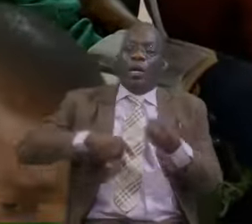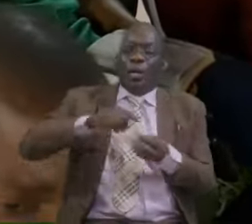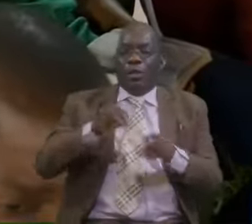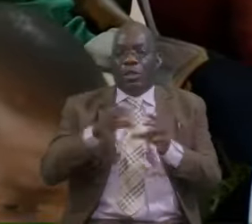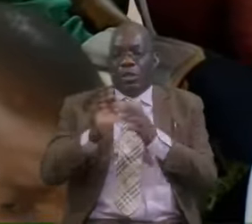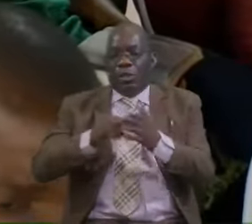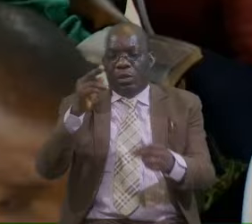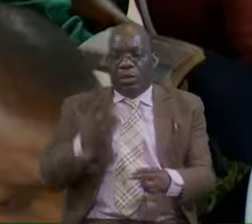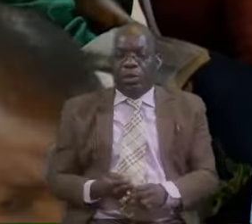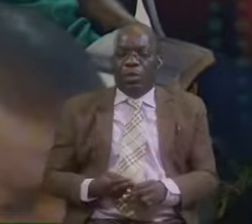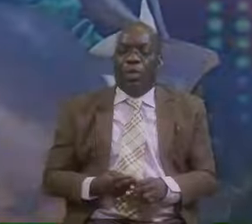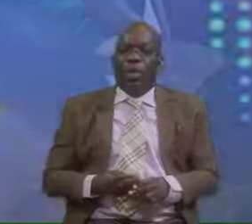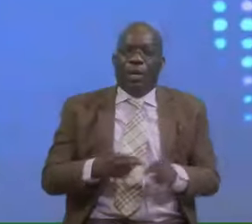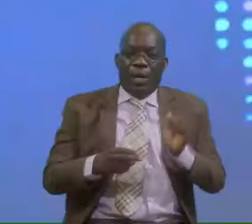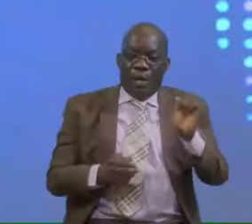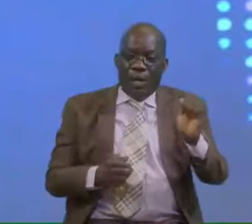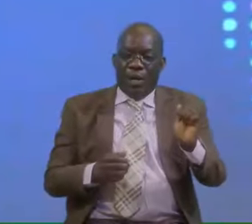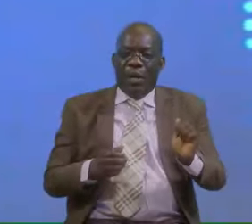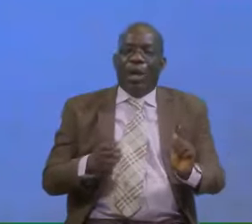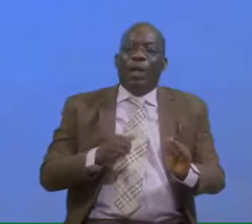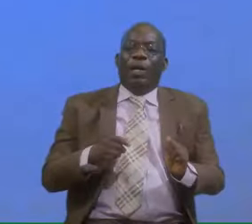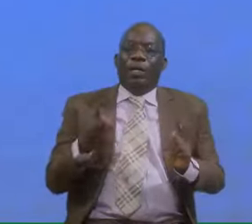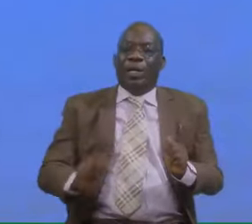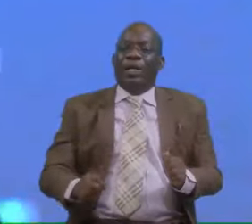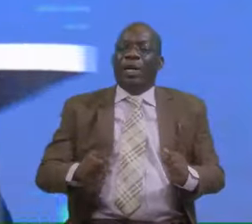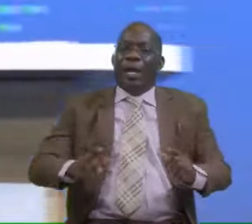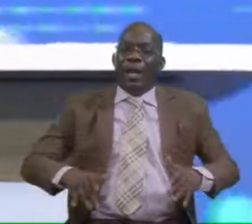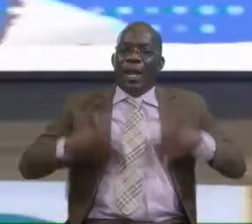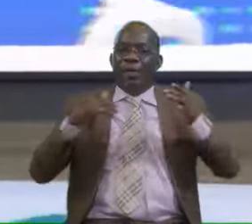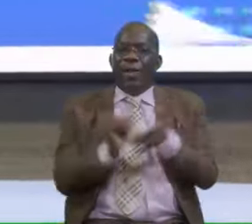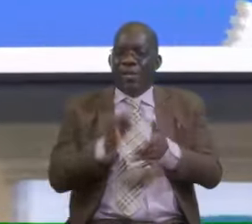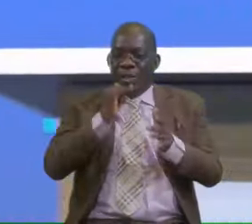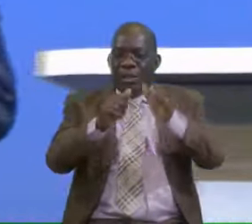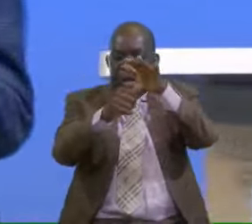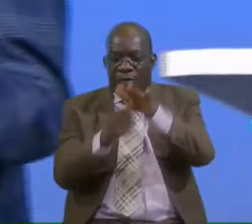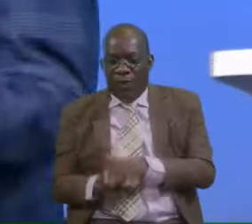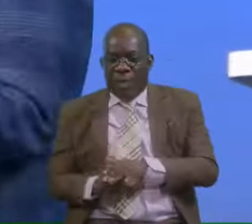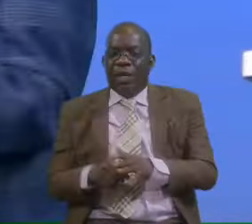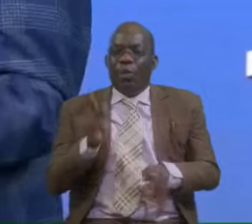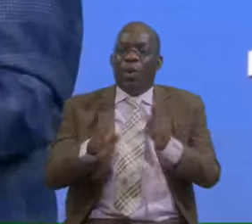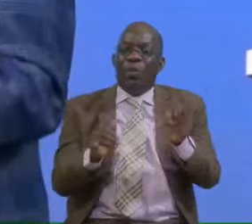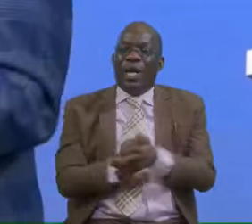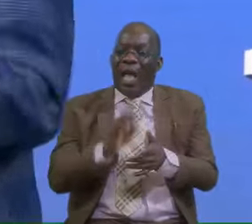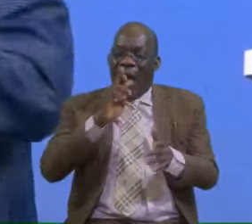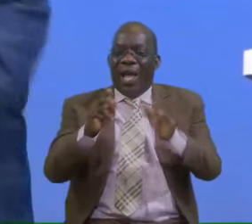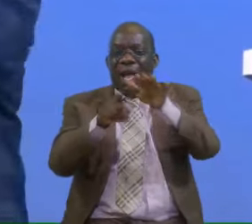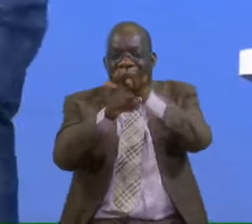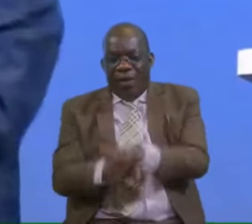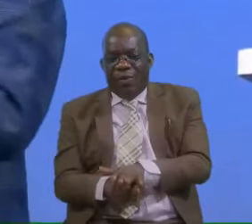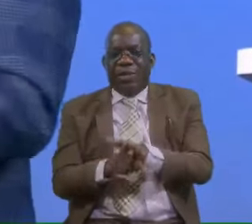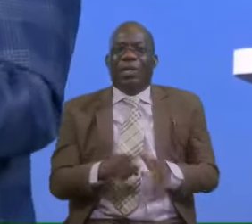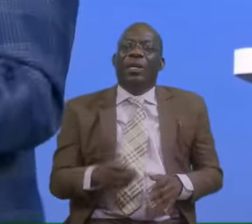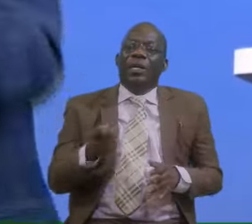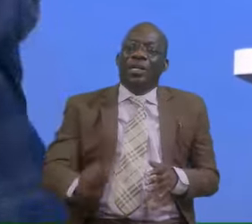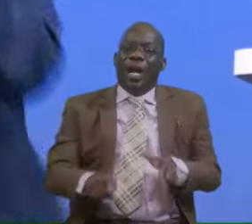in the afflicted, afflicting life. The people who are afflicted, the affliction does not allow